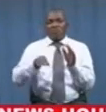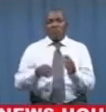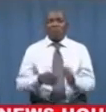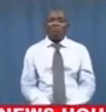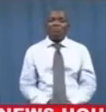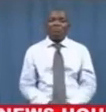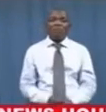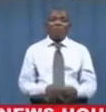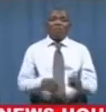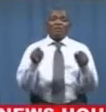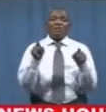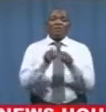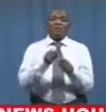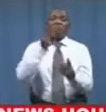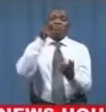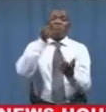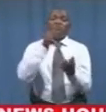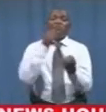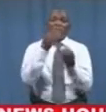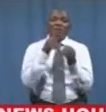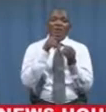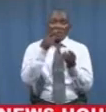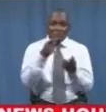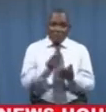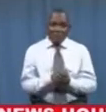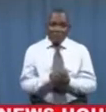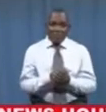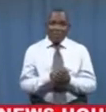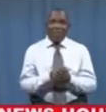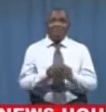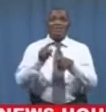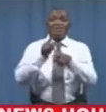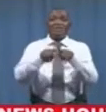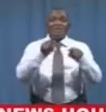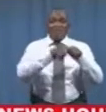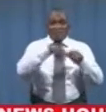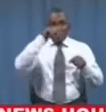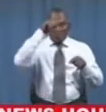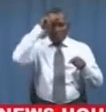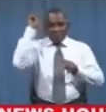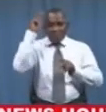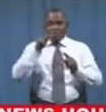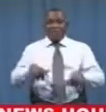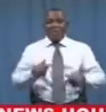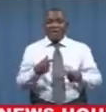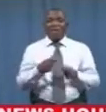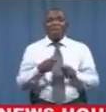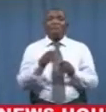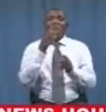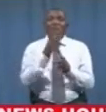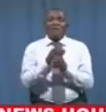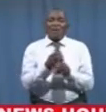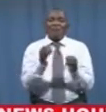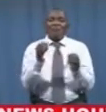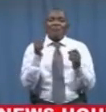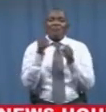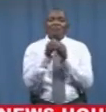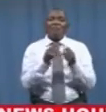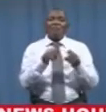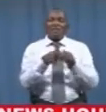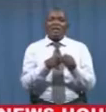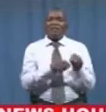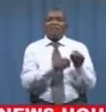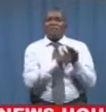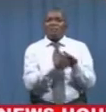state. Unconfirmed sources say that several Black Lives Matter campaigners had started mounting pressure